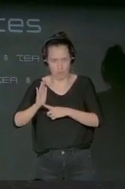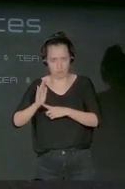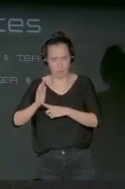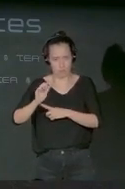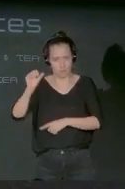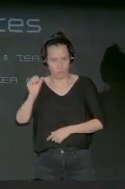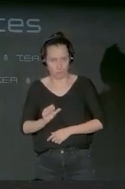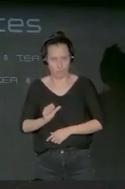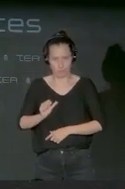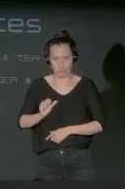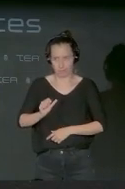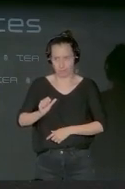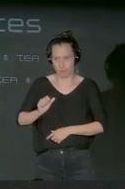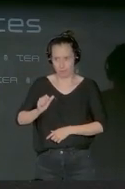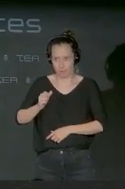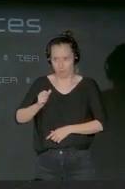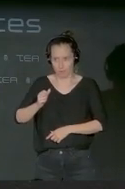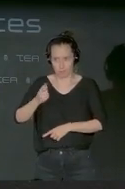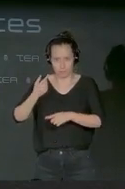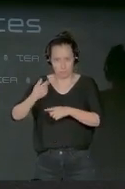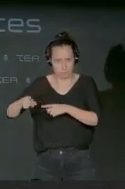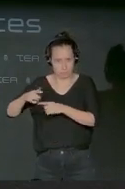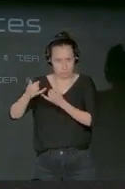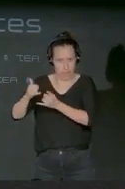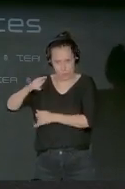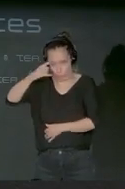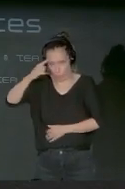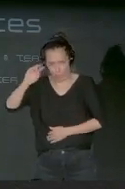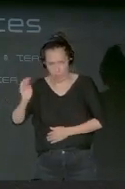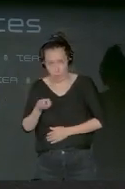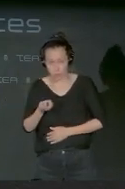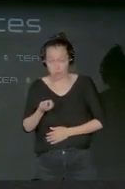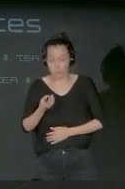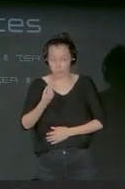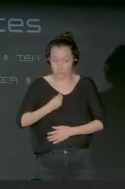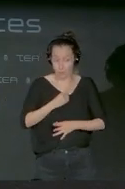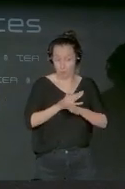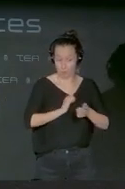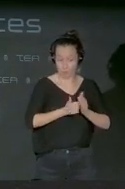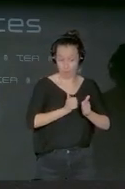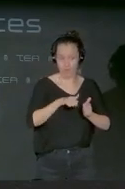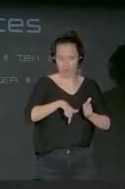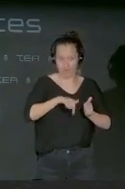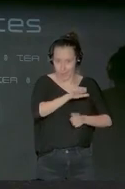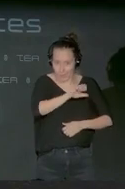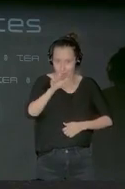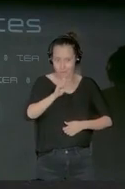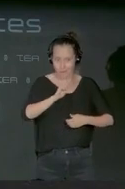the Ubisoft games, for example, it's clearly a cultural product in terms of